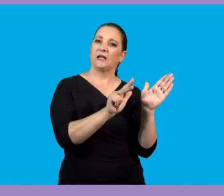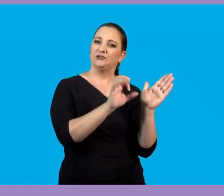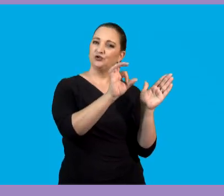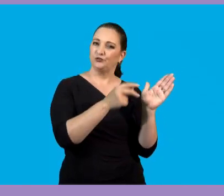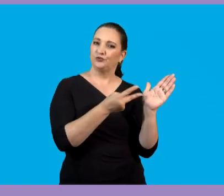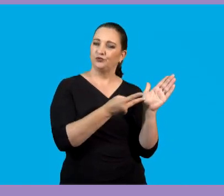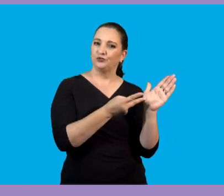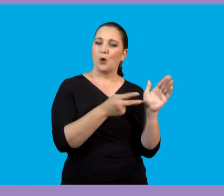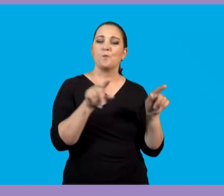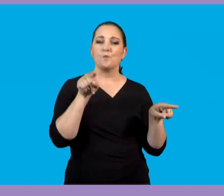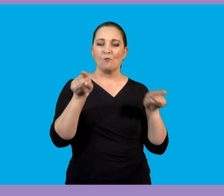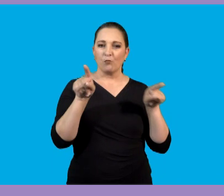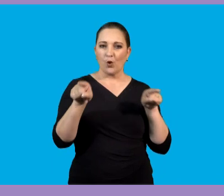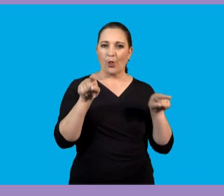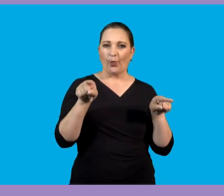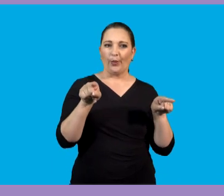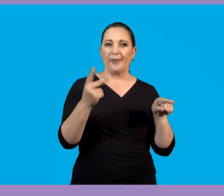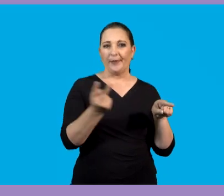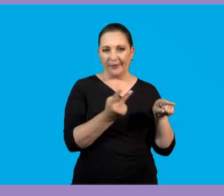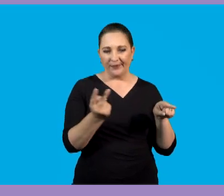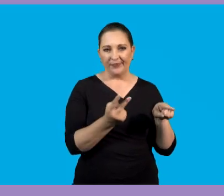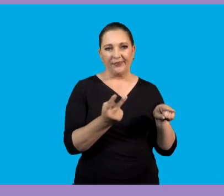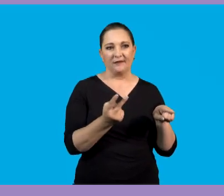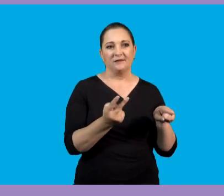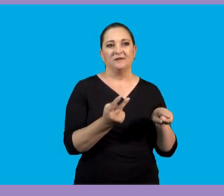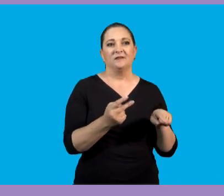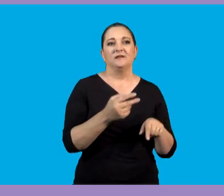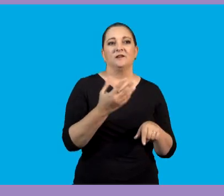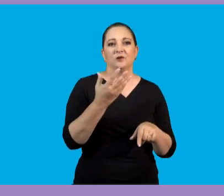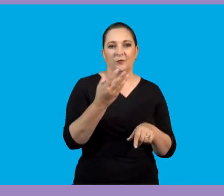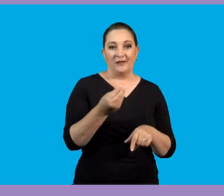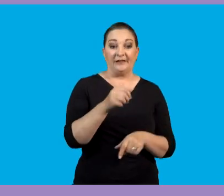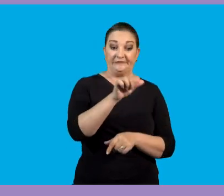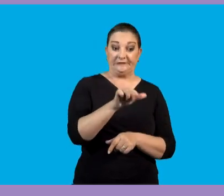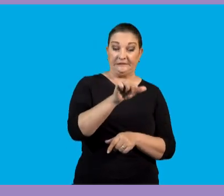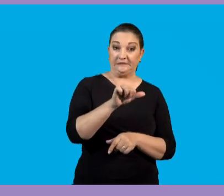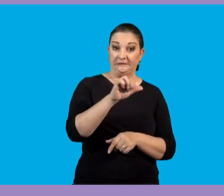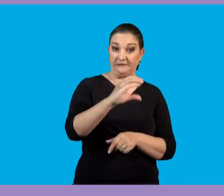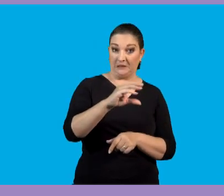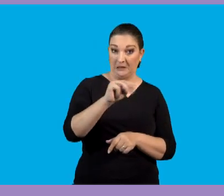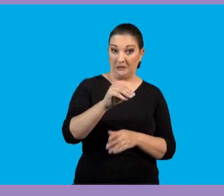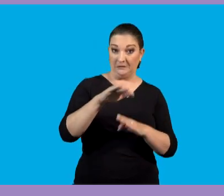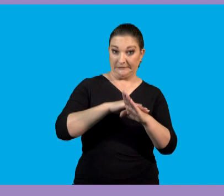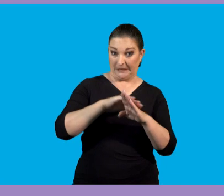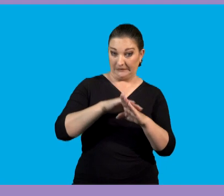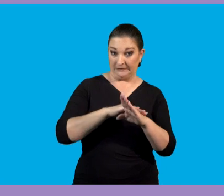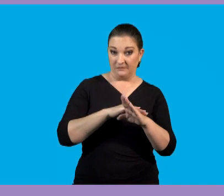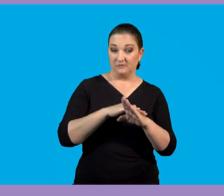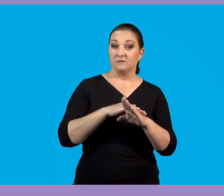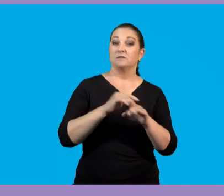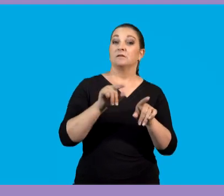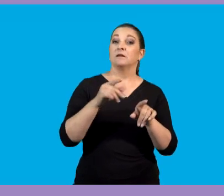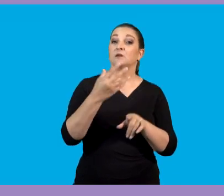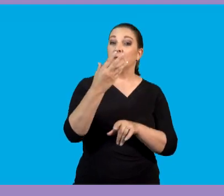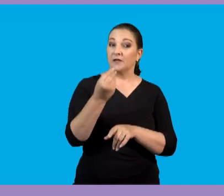88 degrees. So in both triangles we have two sides that are equal to 16 centimeters and we have two angles that are